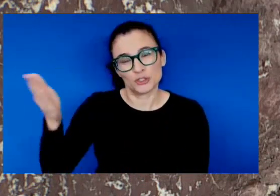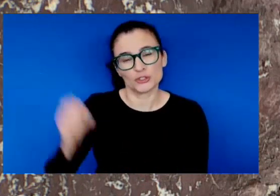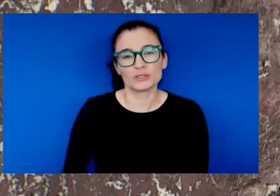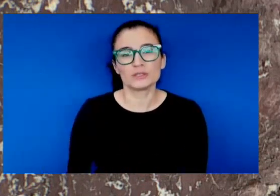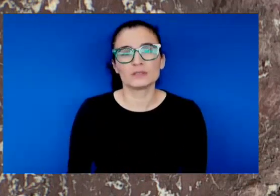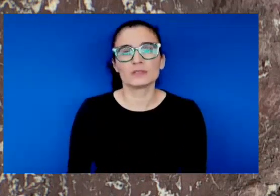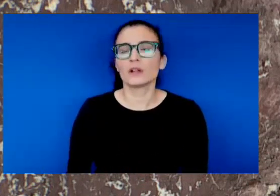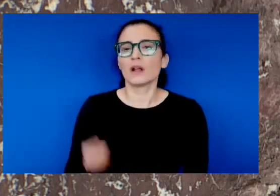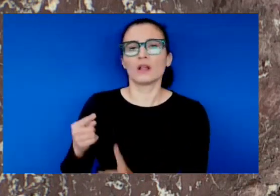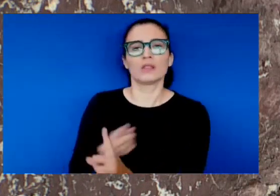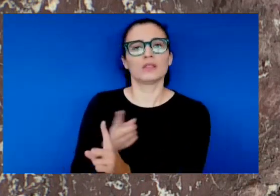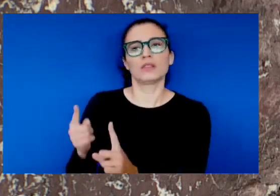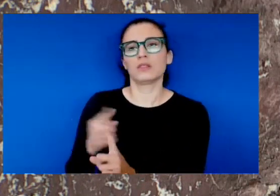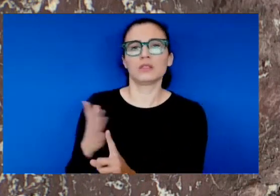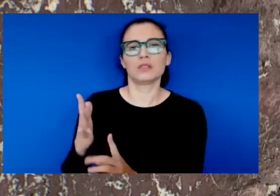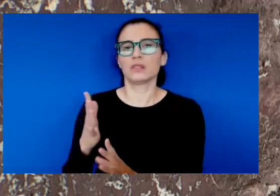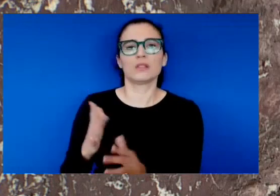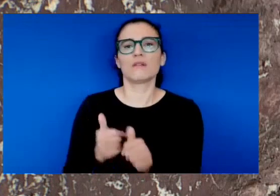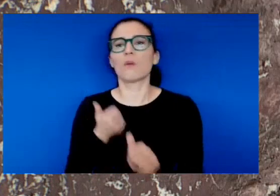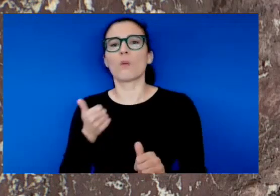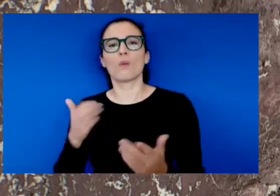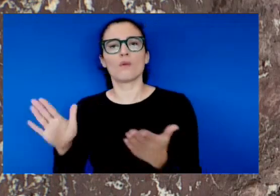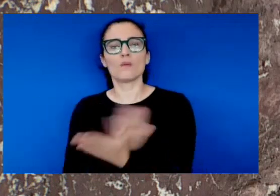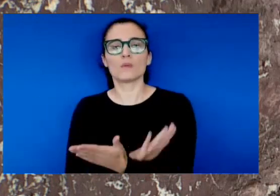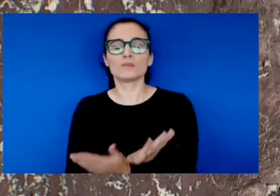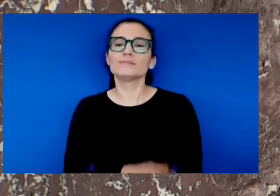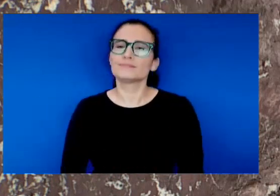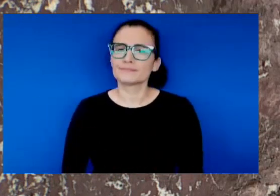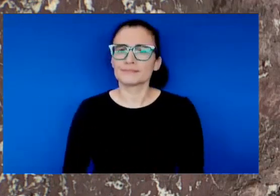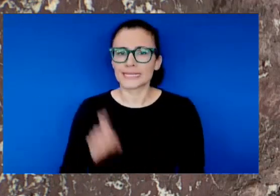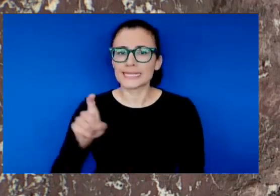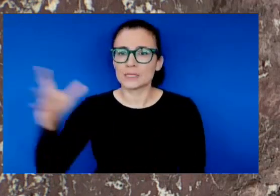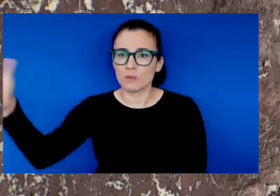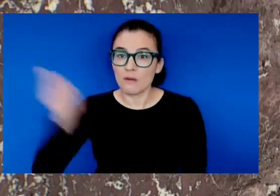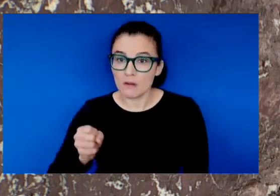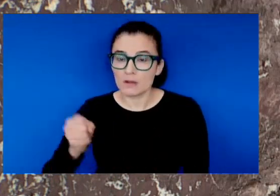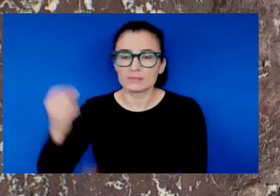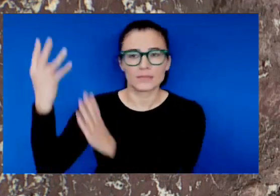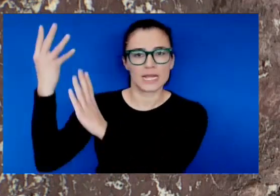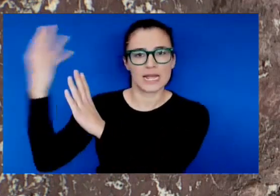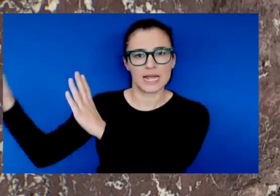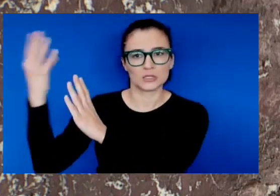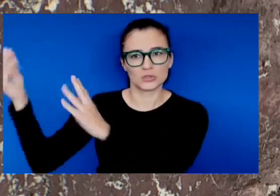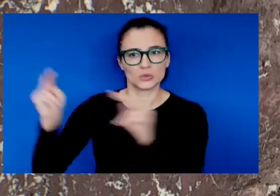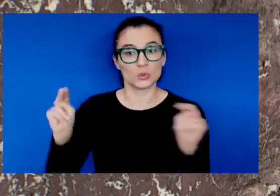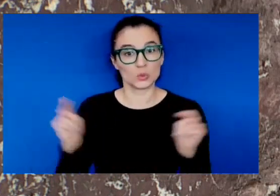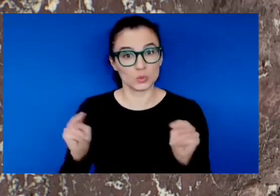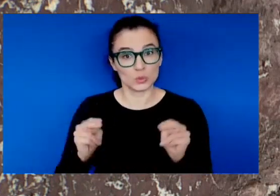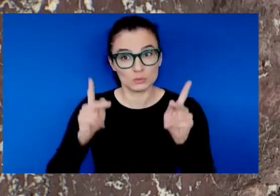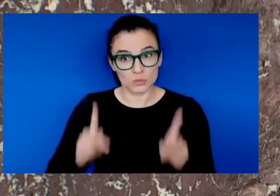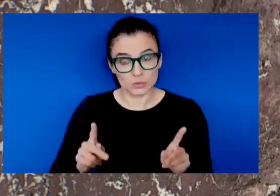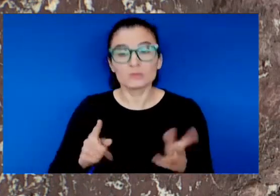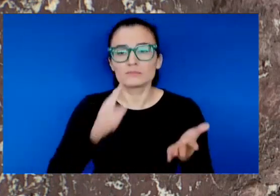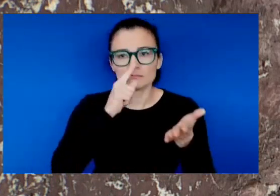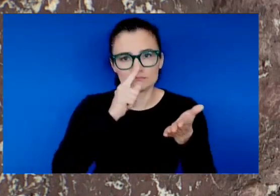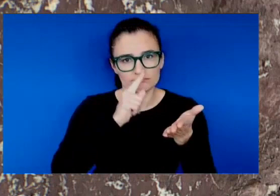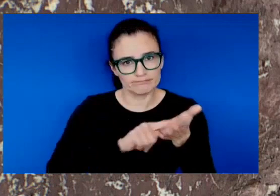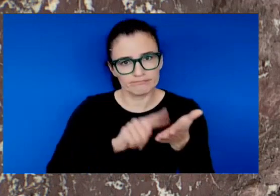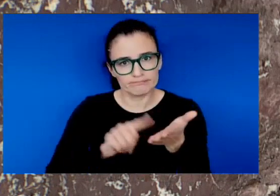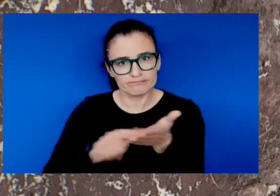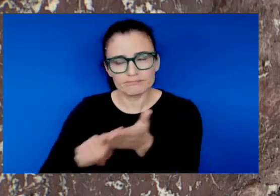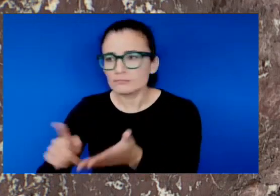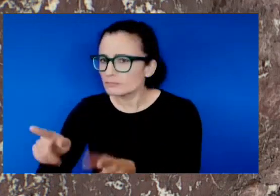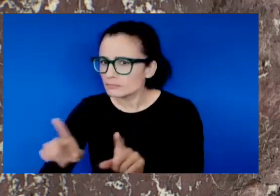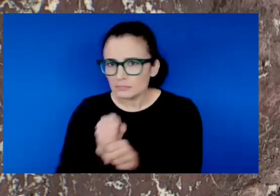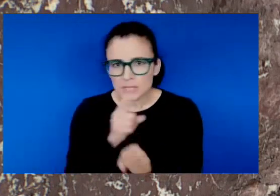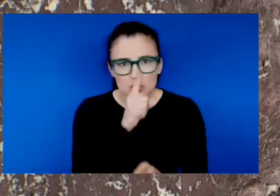review continues to send the message that anti-Semitism is tolerated. While the Premier delays, Jewish